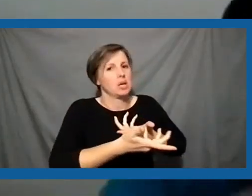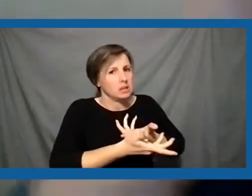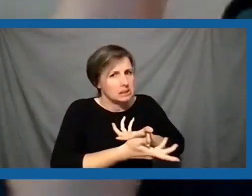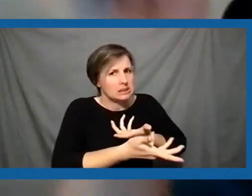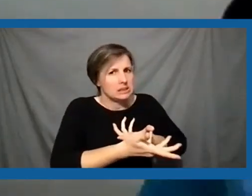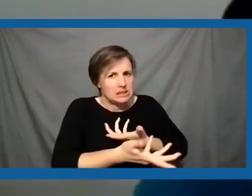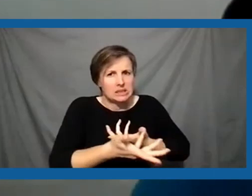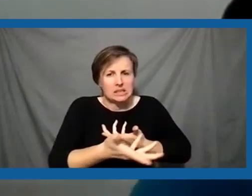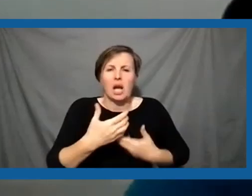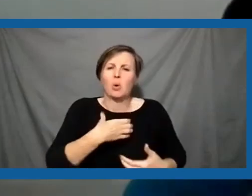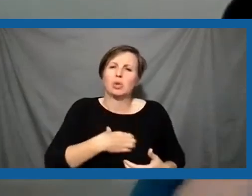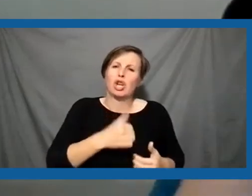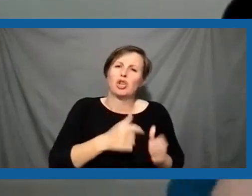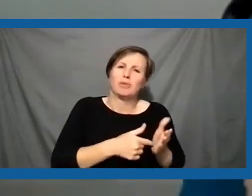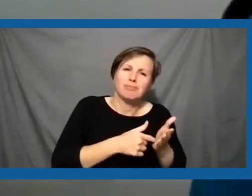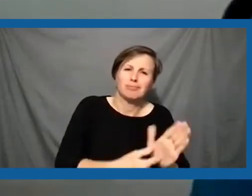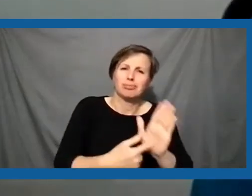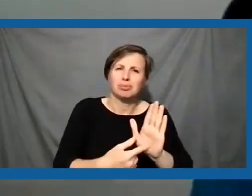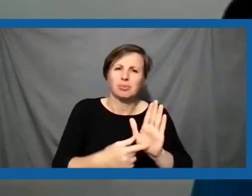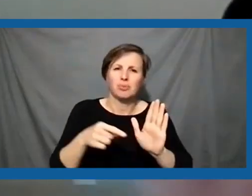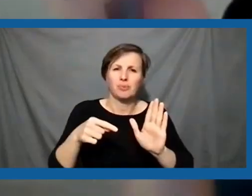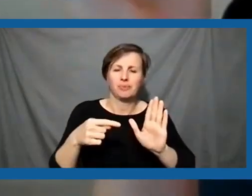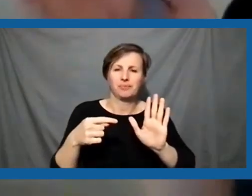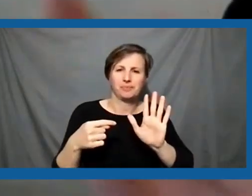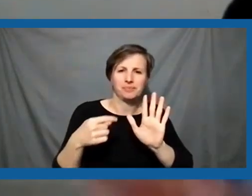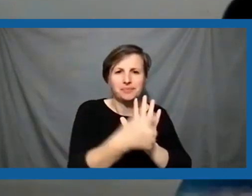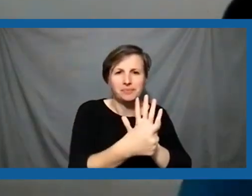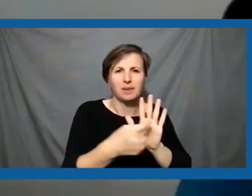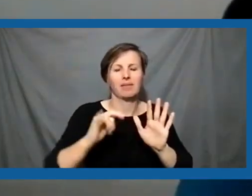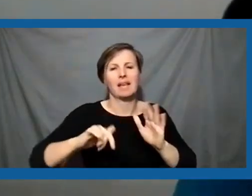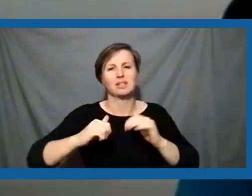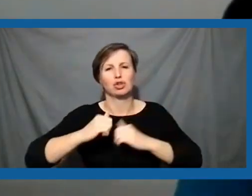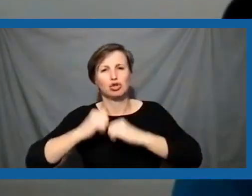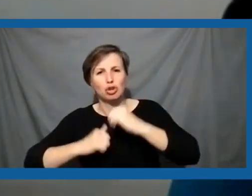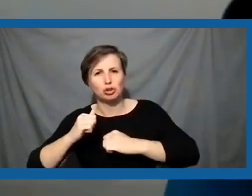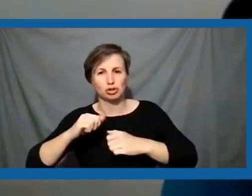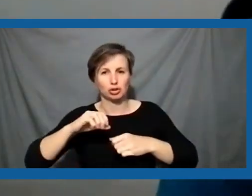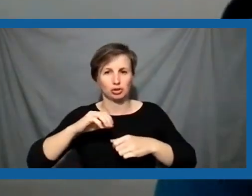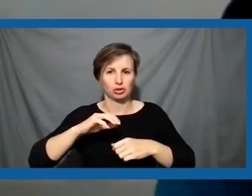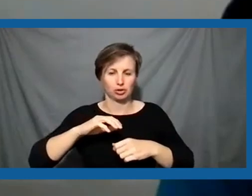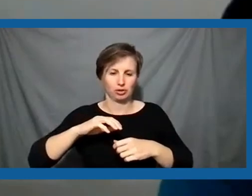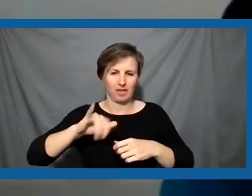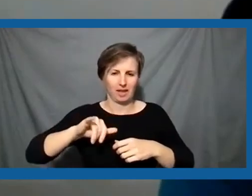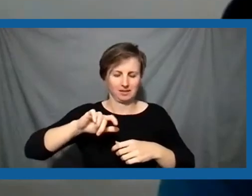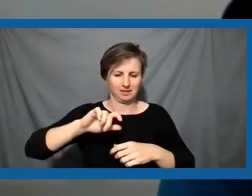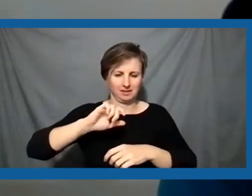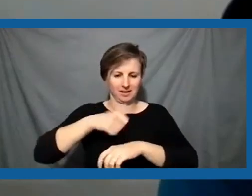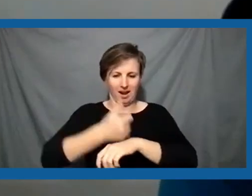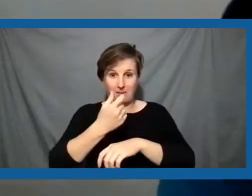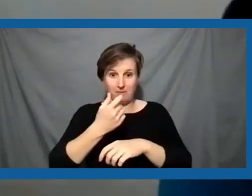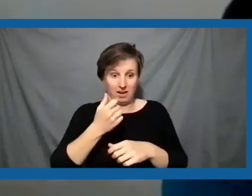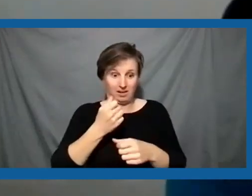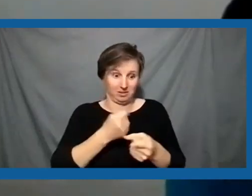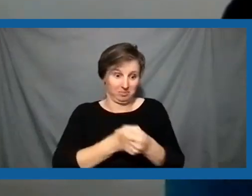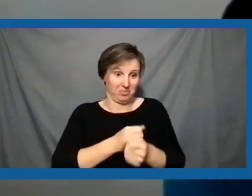way I could have directed them, like, this is the power structure surrounding your daily life. I think that's a good thing to start at,